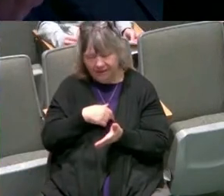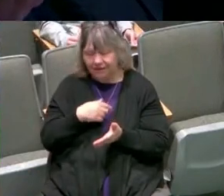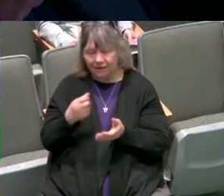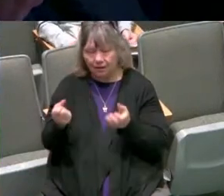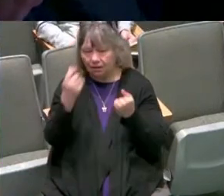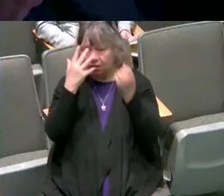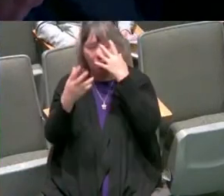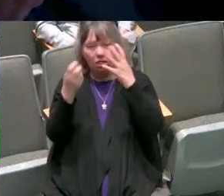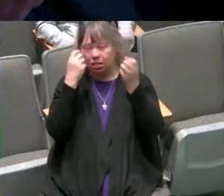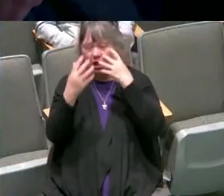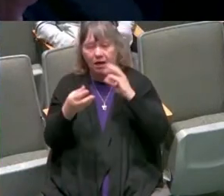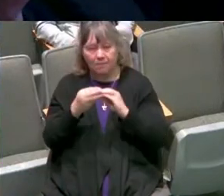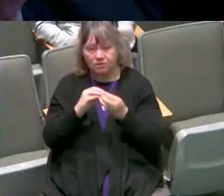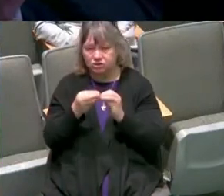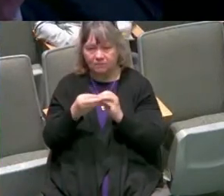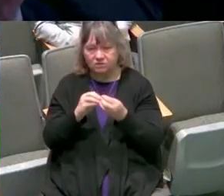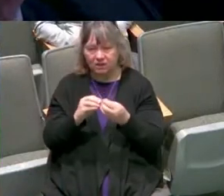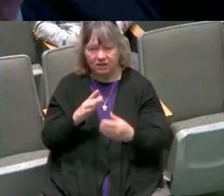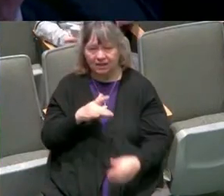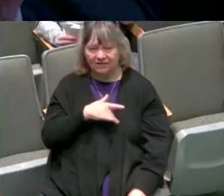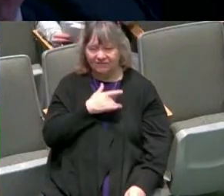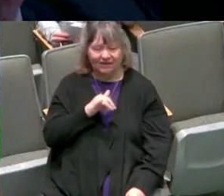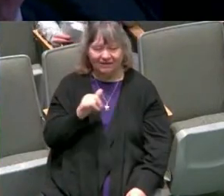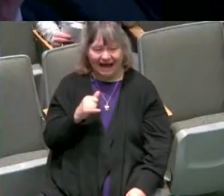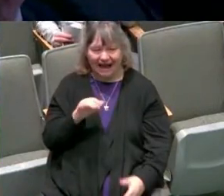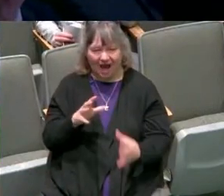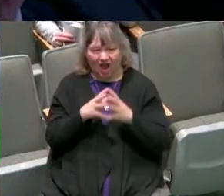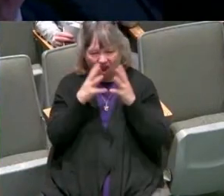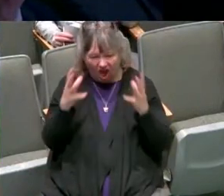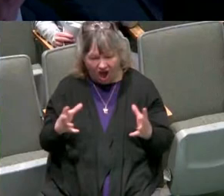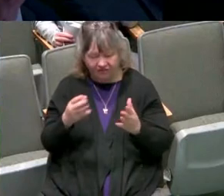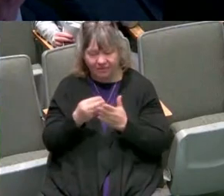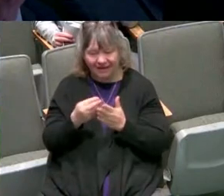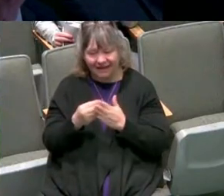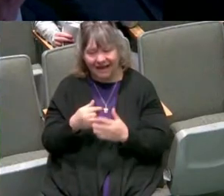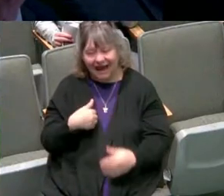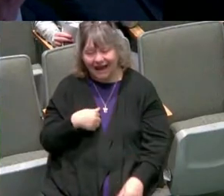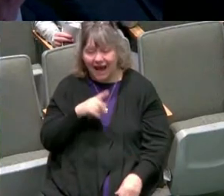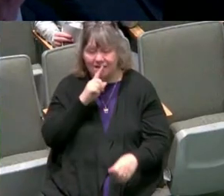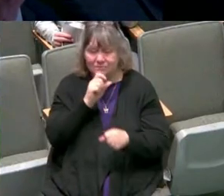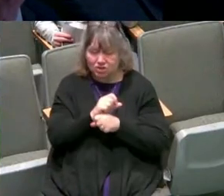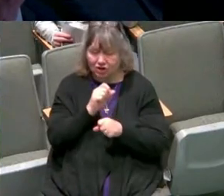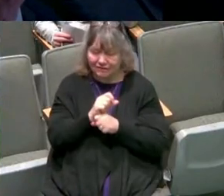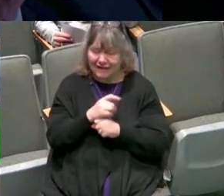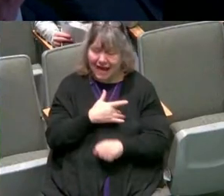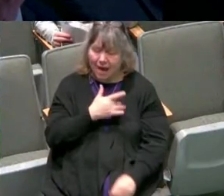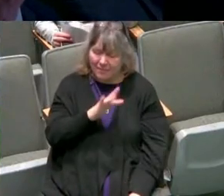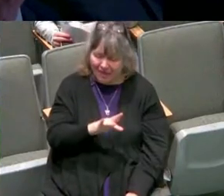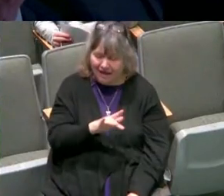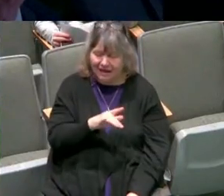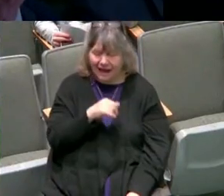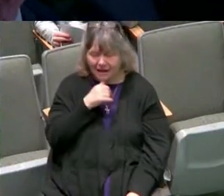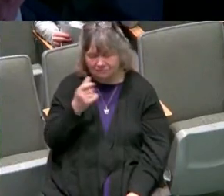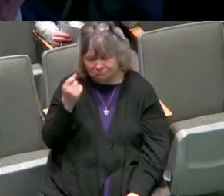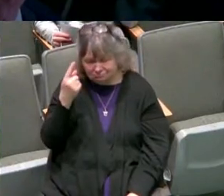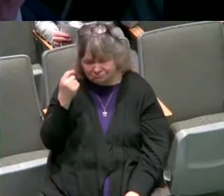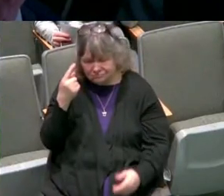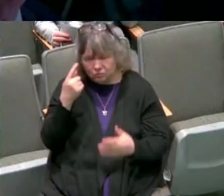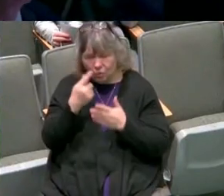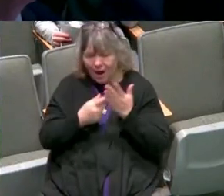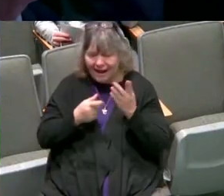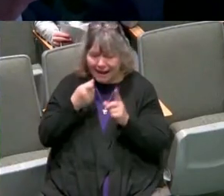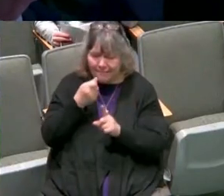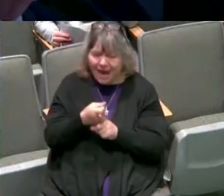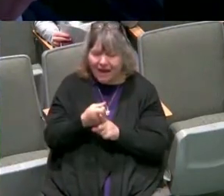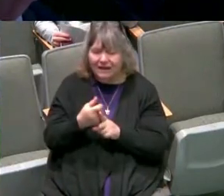these numbers out to you they they feel like an awful lot of money and I am certainly empathetic and understanding of what